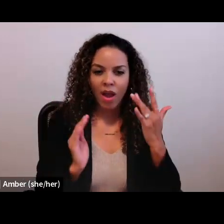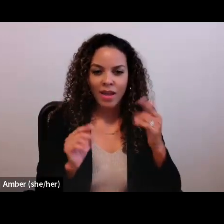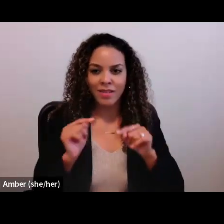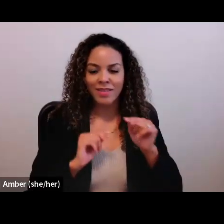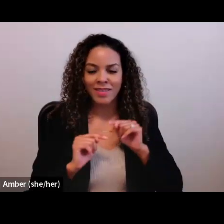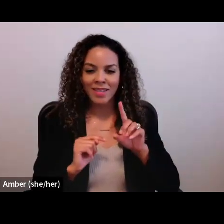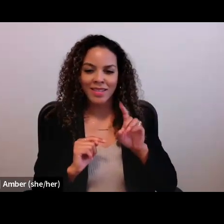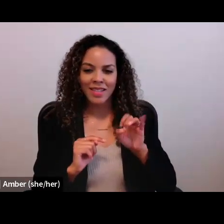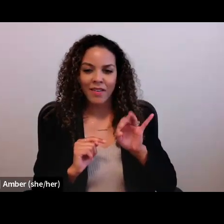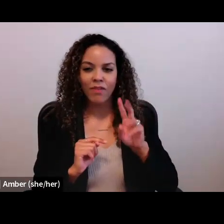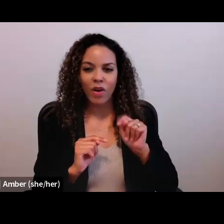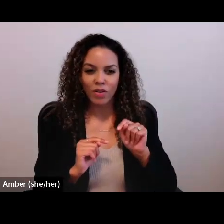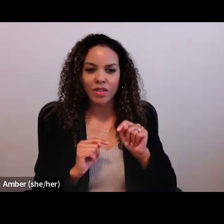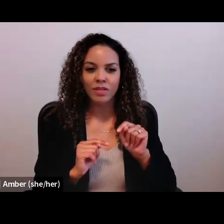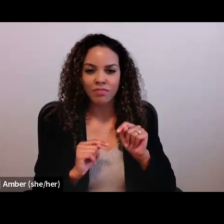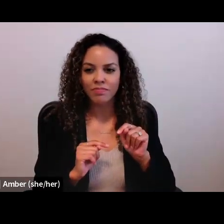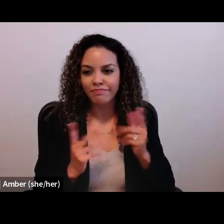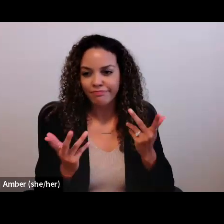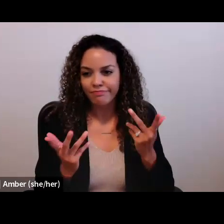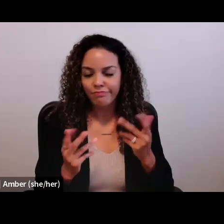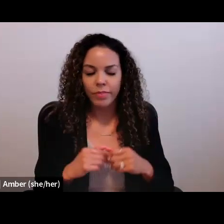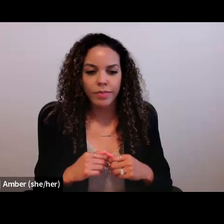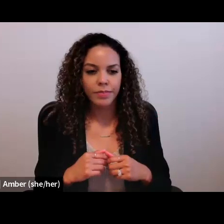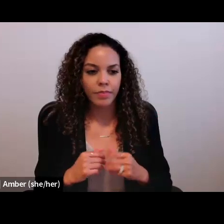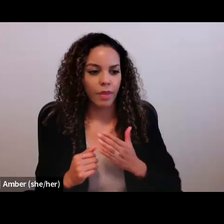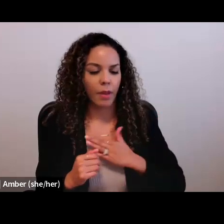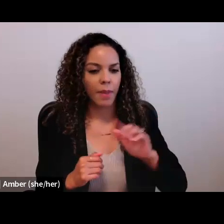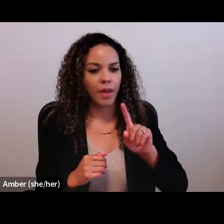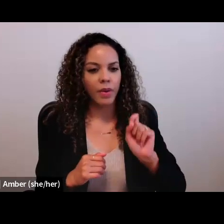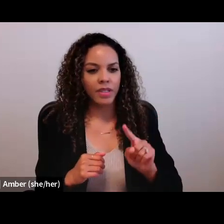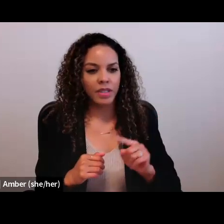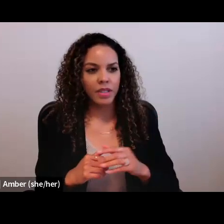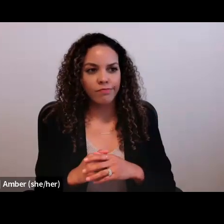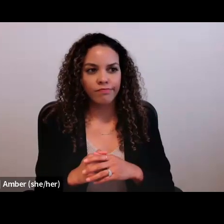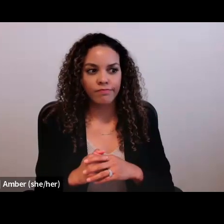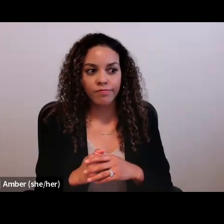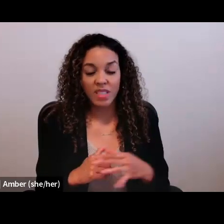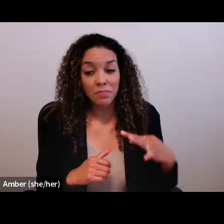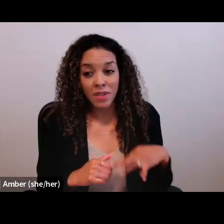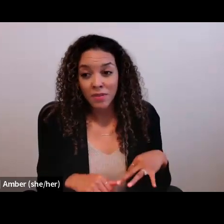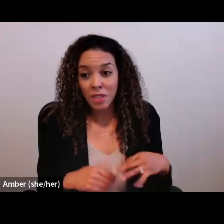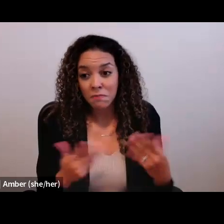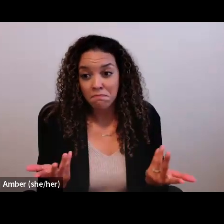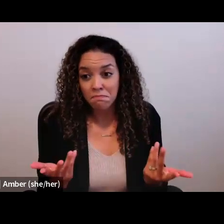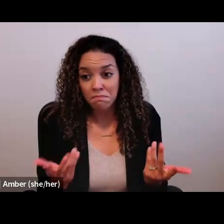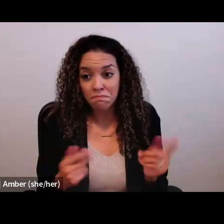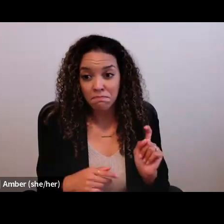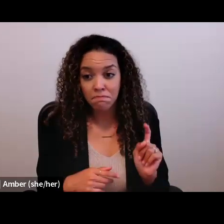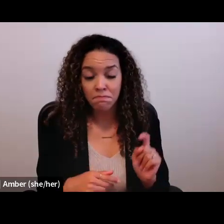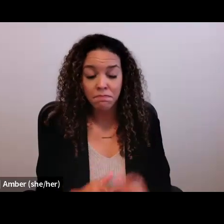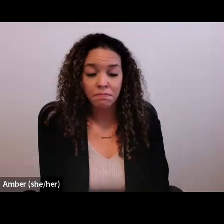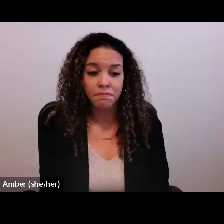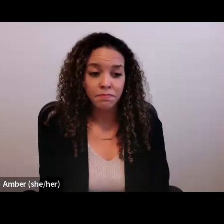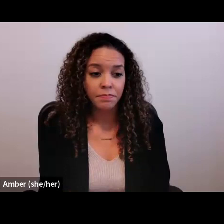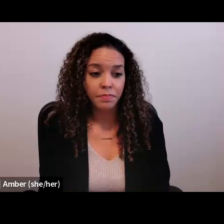consider comparing students to the default group. My question is, like, how additive is that? Is that really? All right, let me go